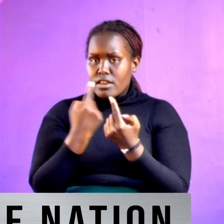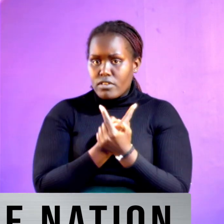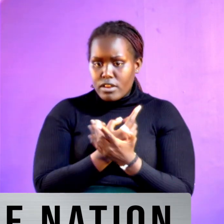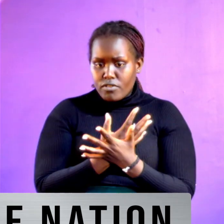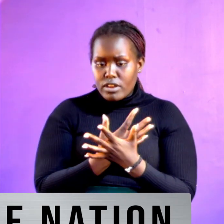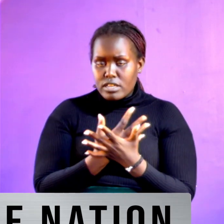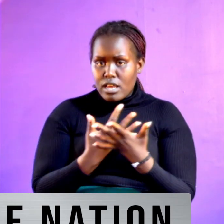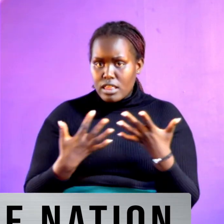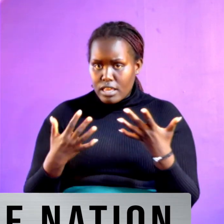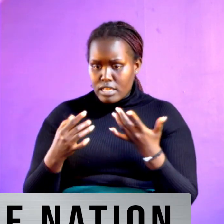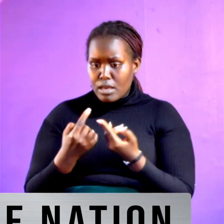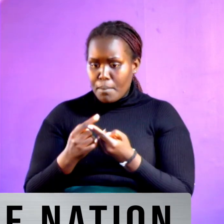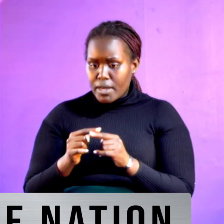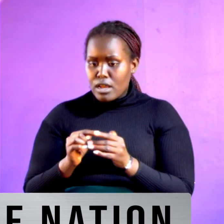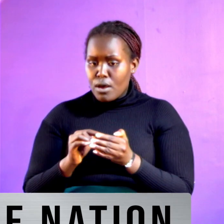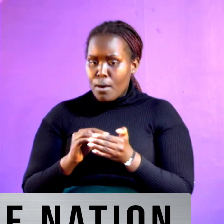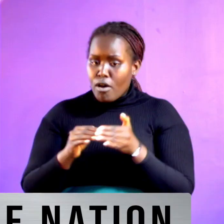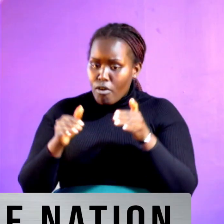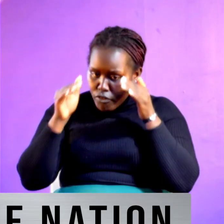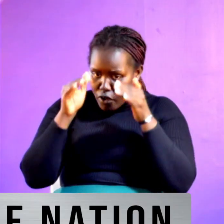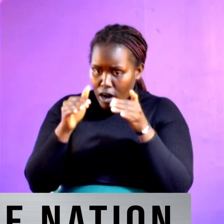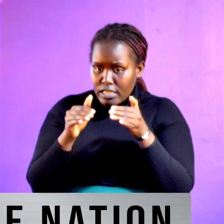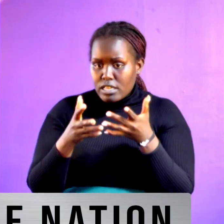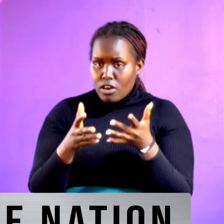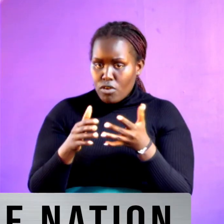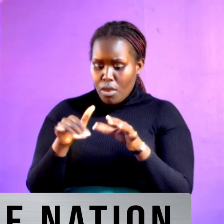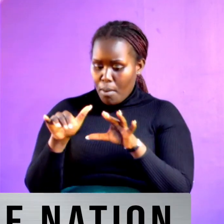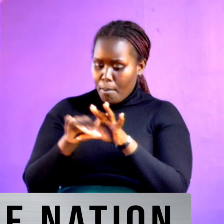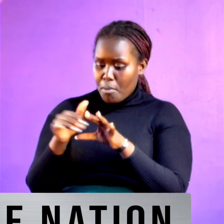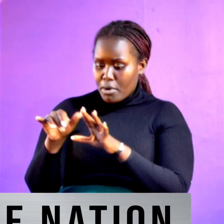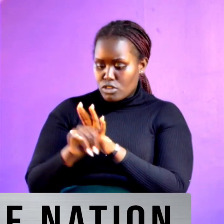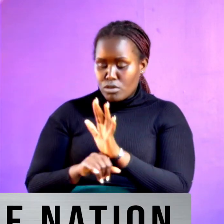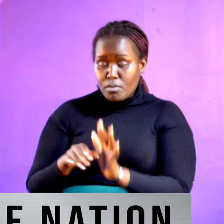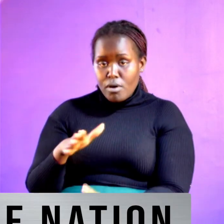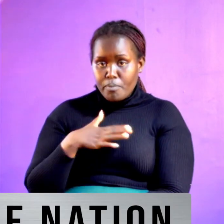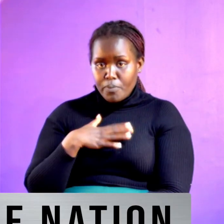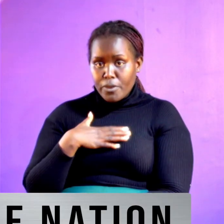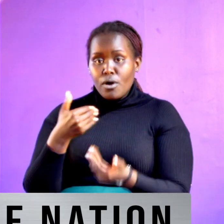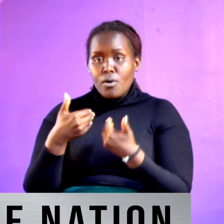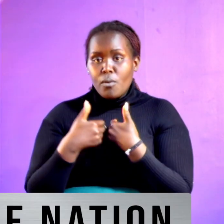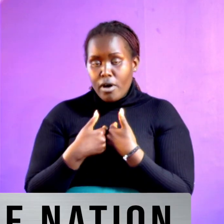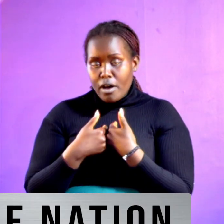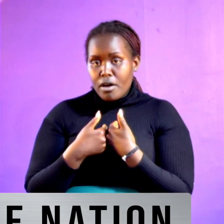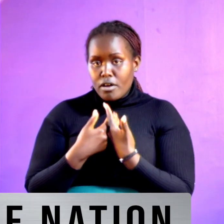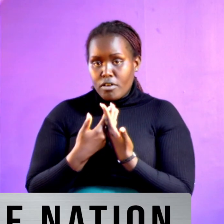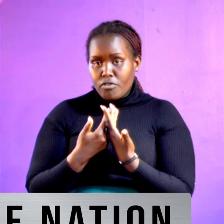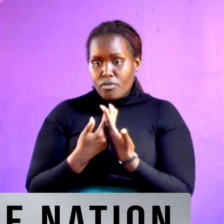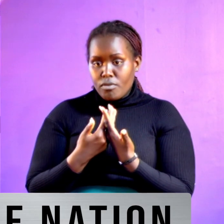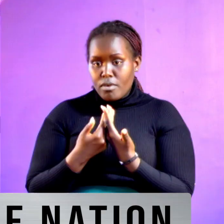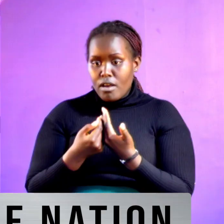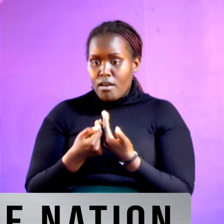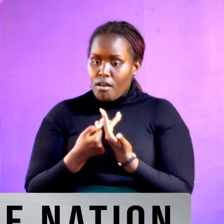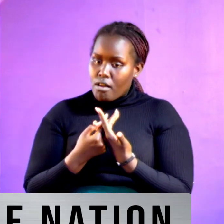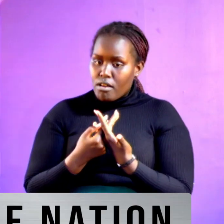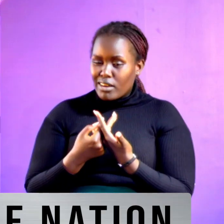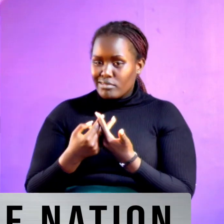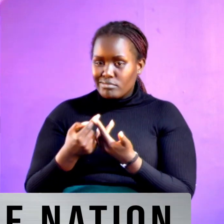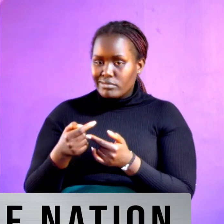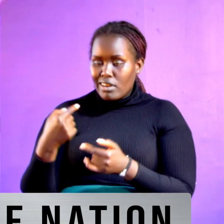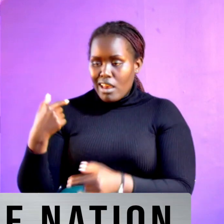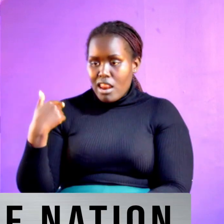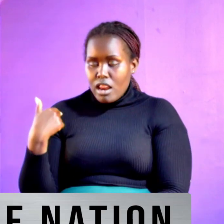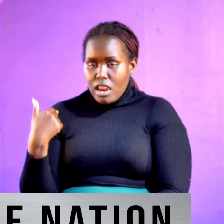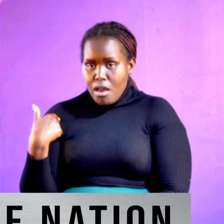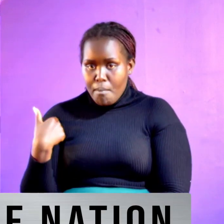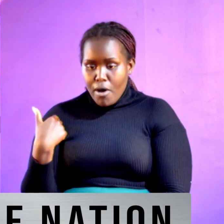continue, based on the consciousness of our membership, we have just a significant number. But